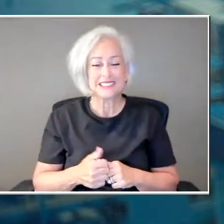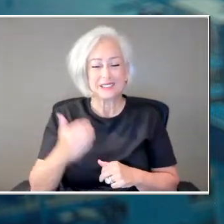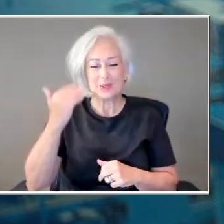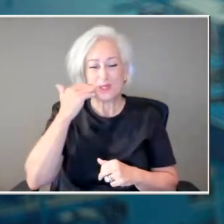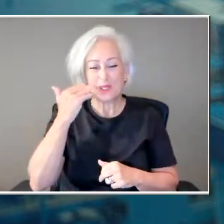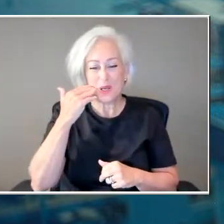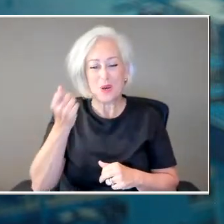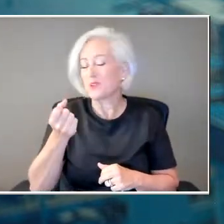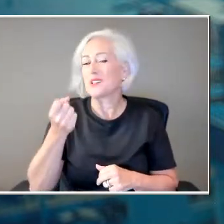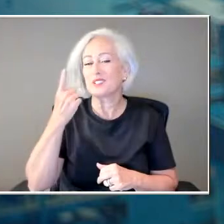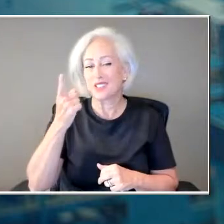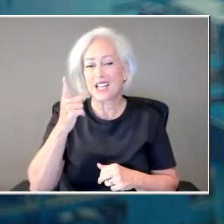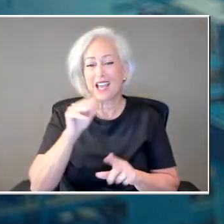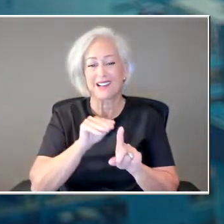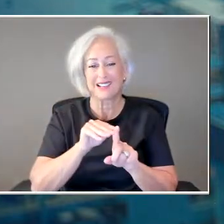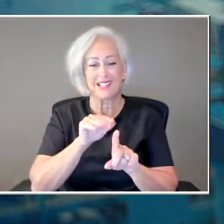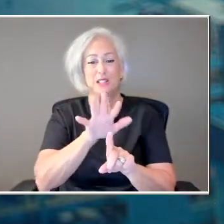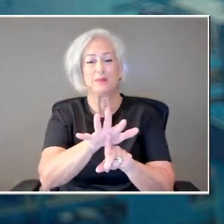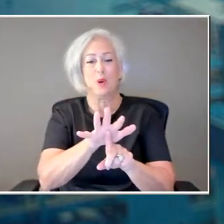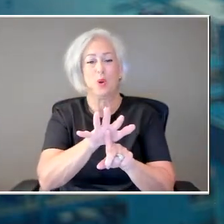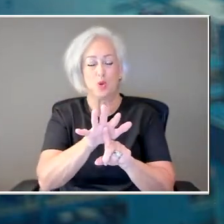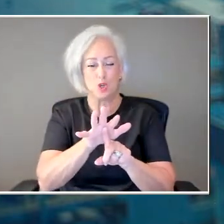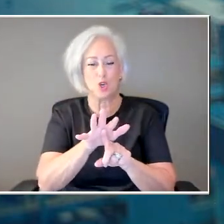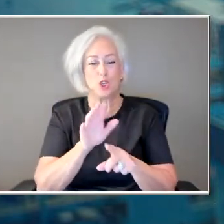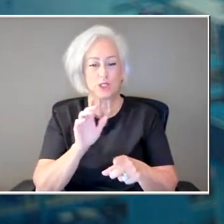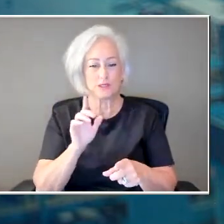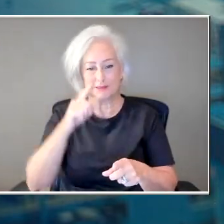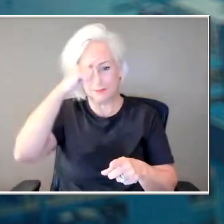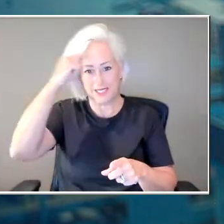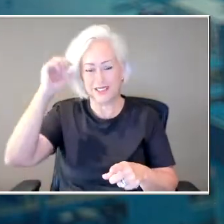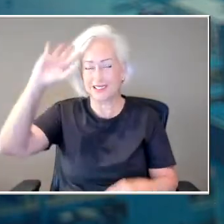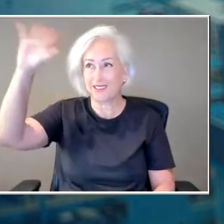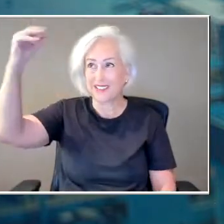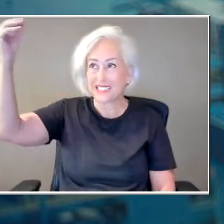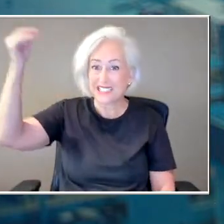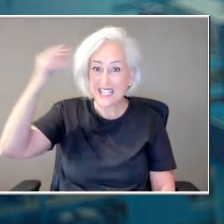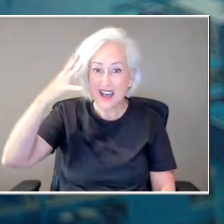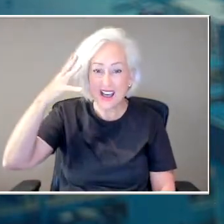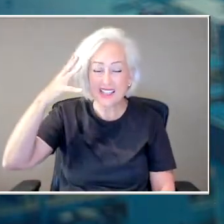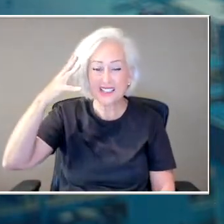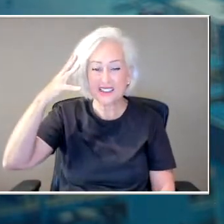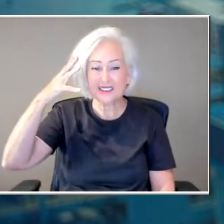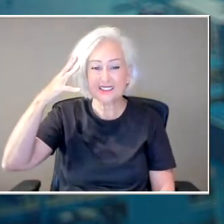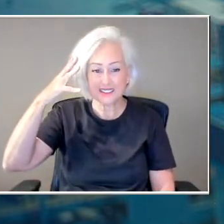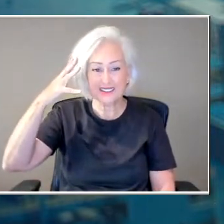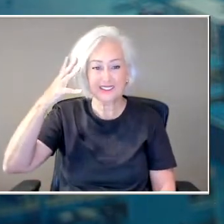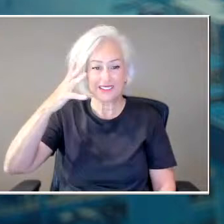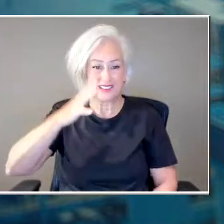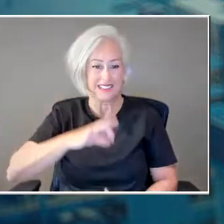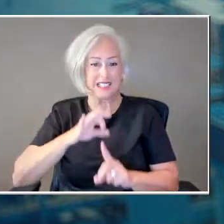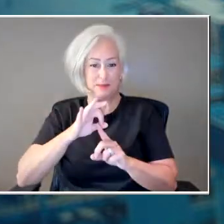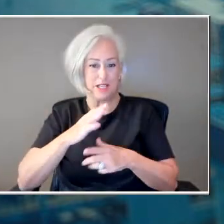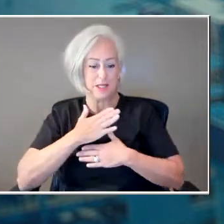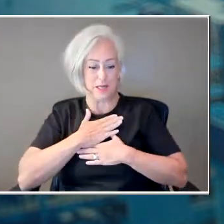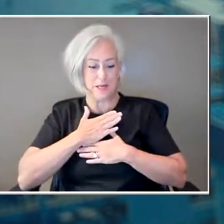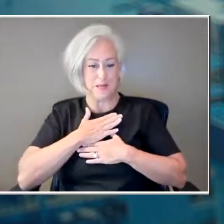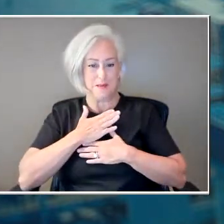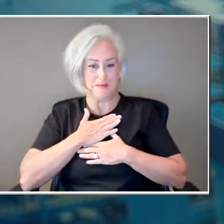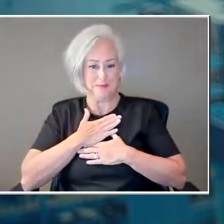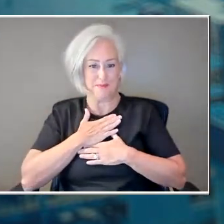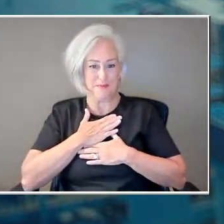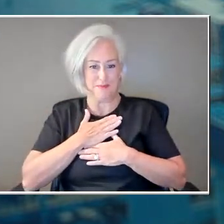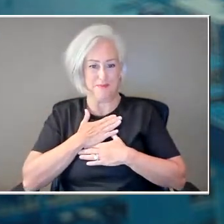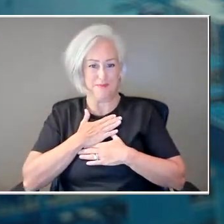the exposures because of the sun that, especially I would say my population, we weren't educated early enough